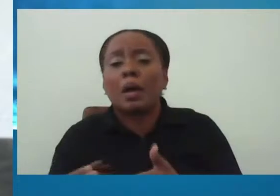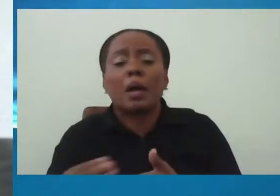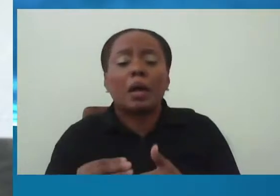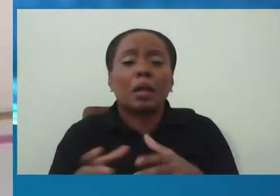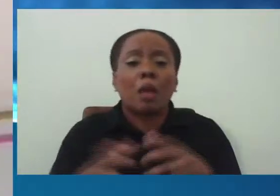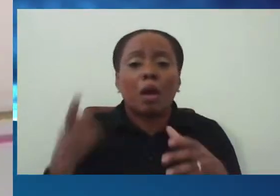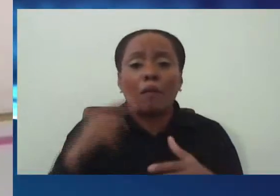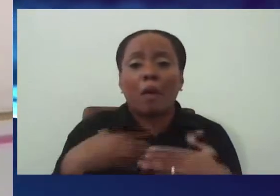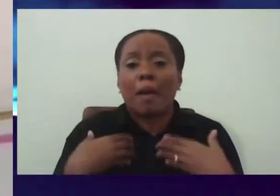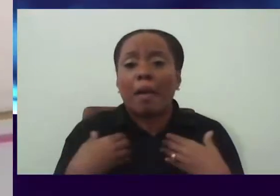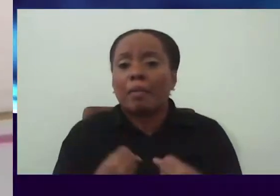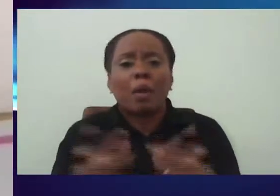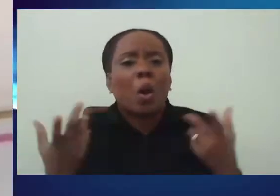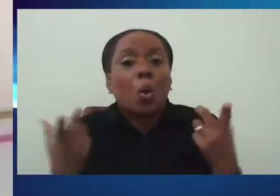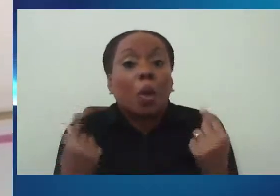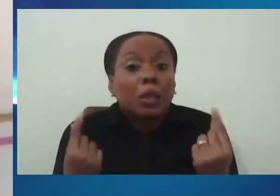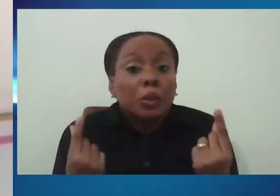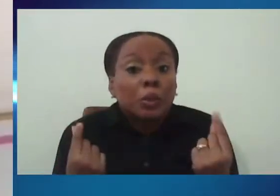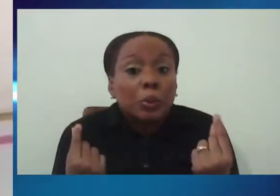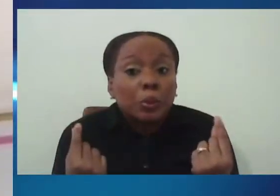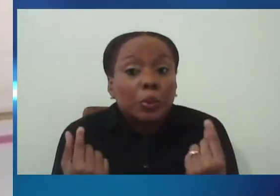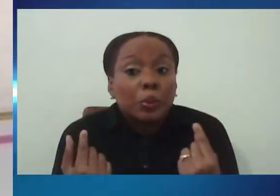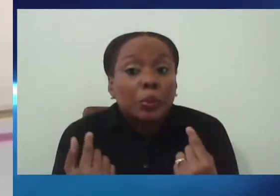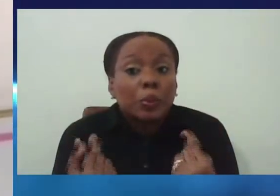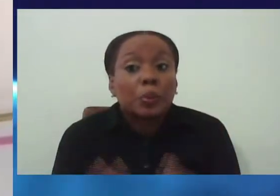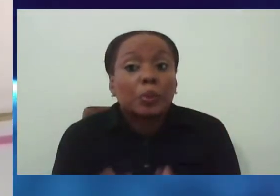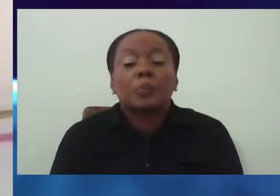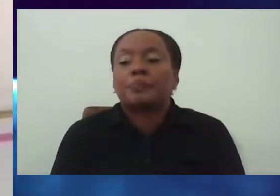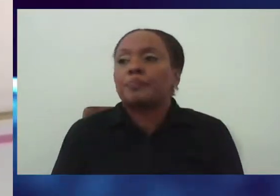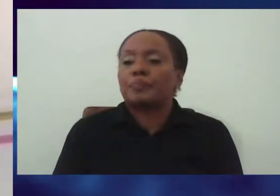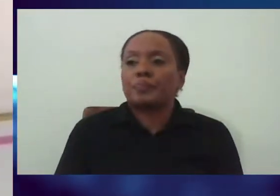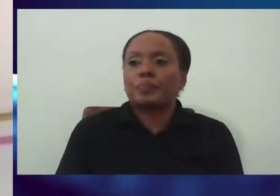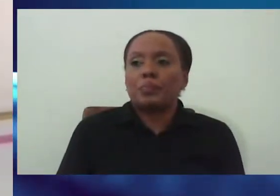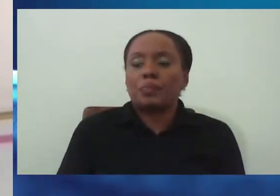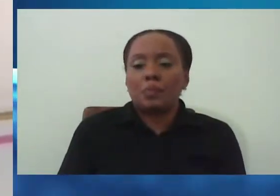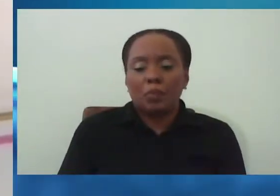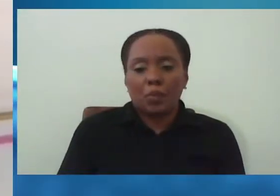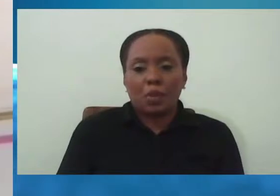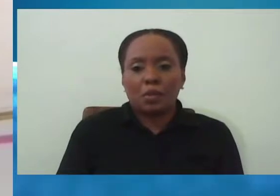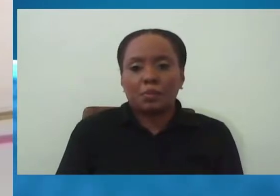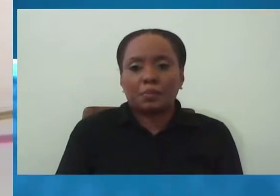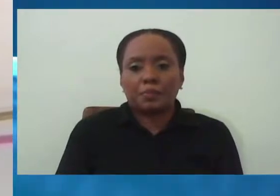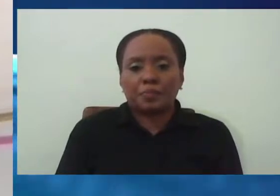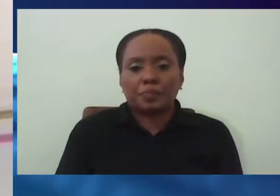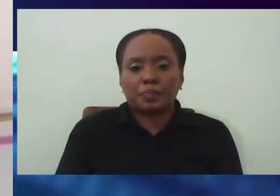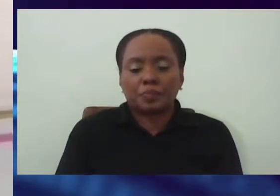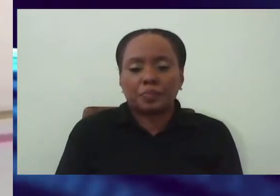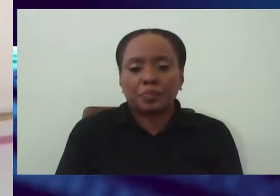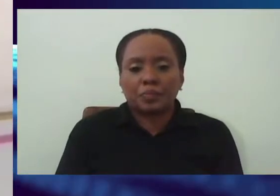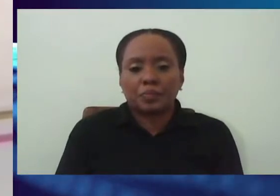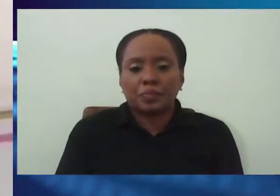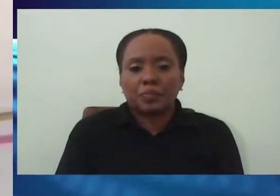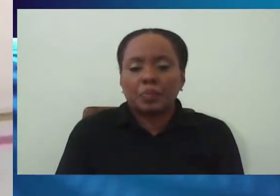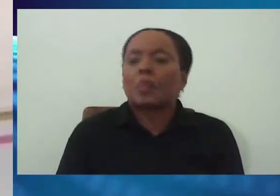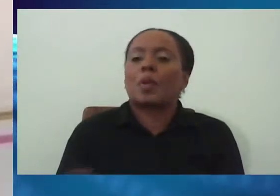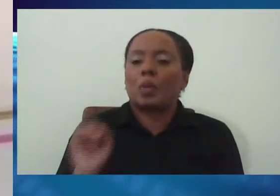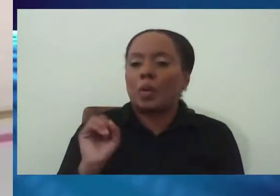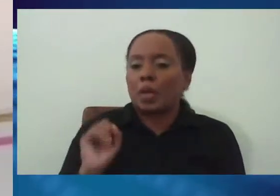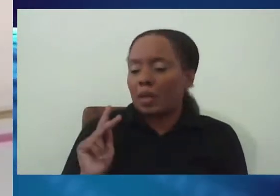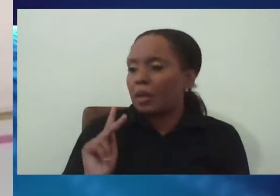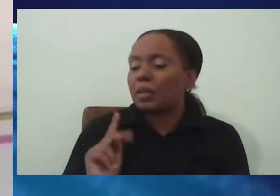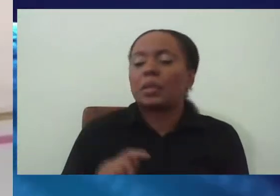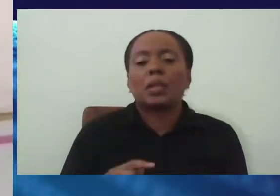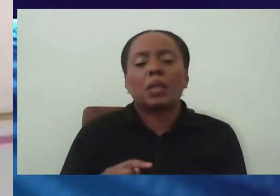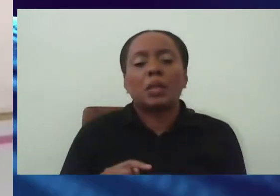So I think one of the first things that persons can reasonably do is to start to know their bodies. And if